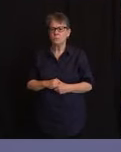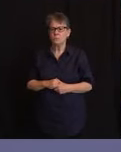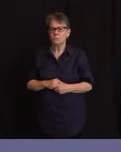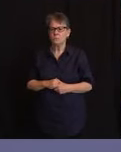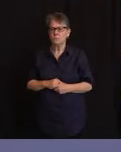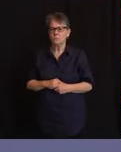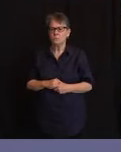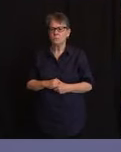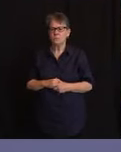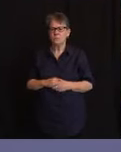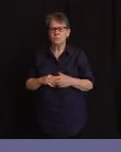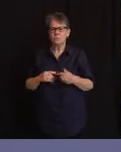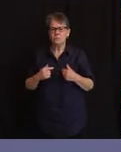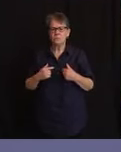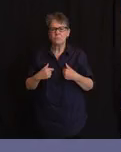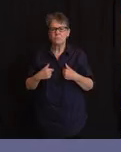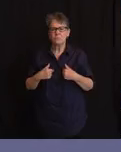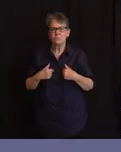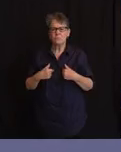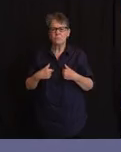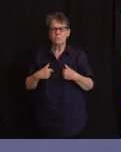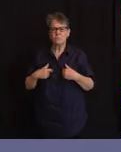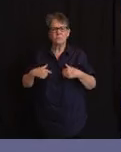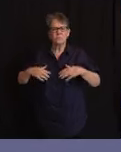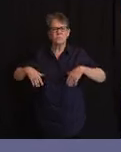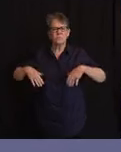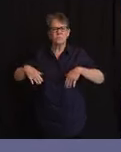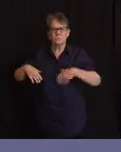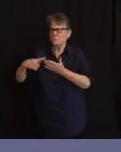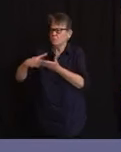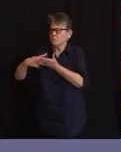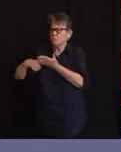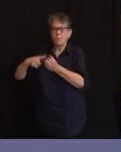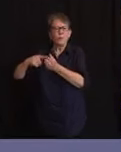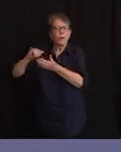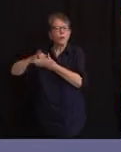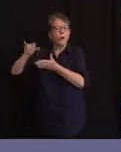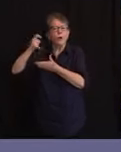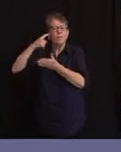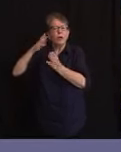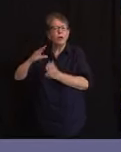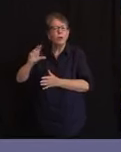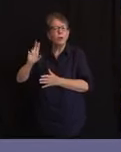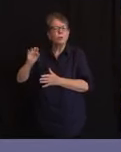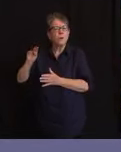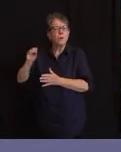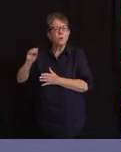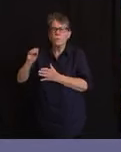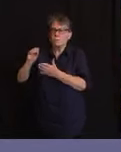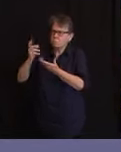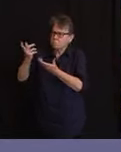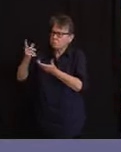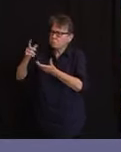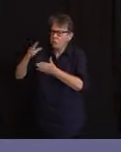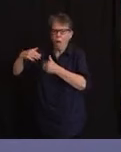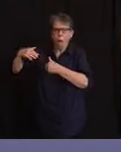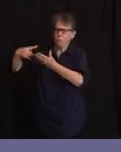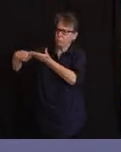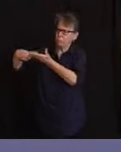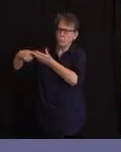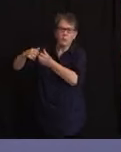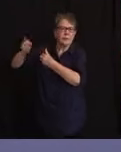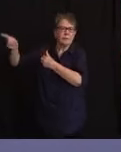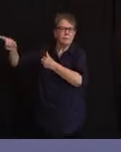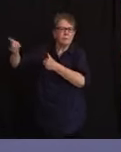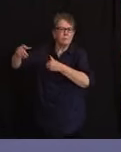the notion that we're going to go back to some sort of, let's just turn the clock back to 3 months ago, I